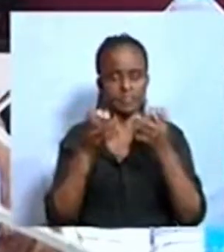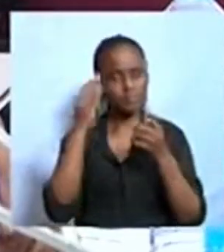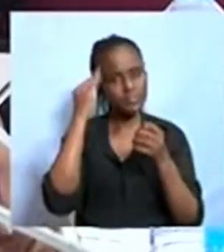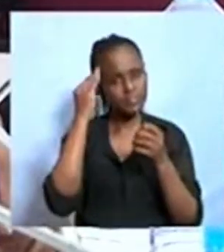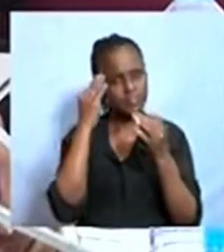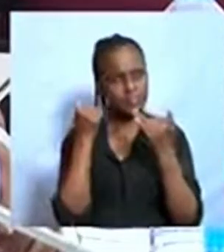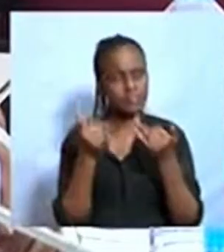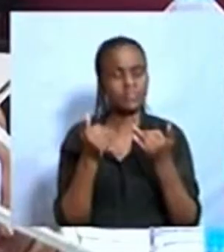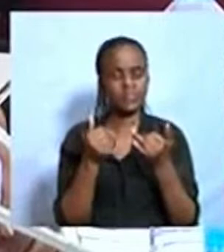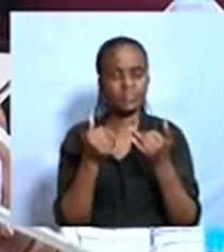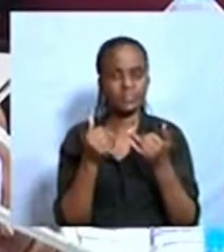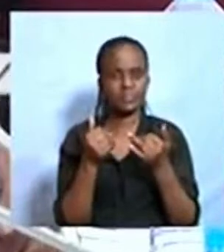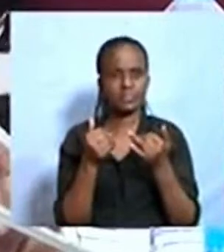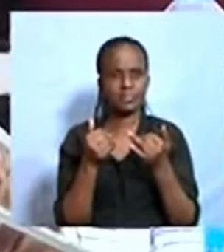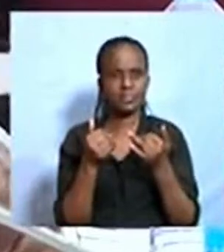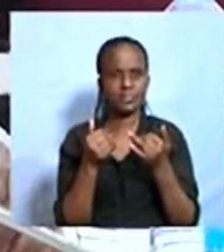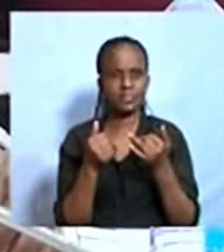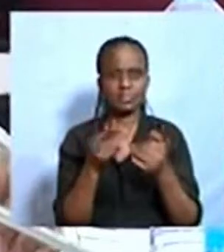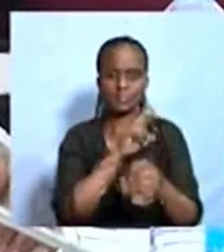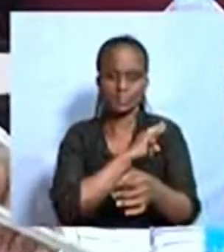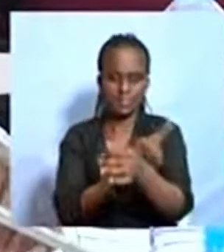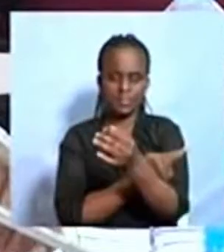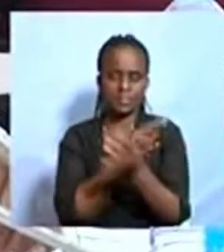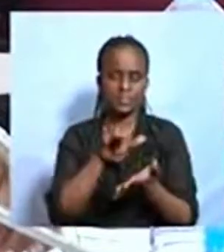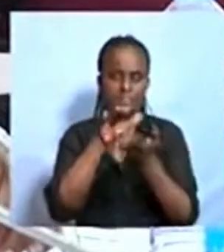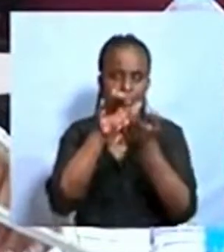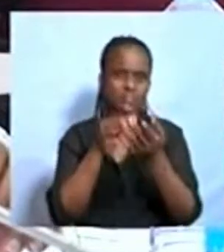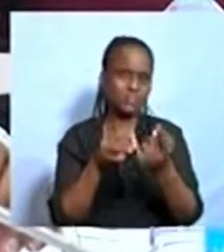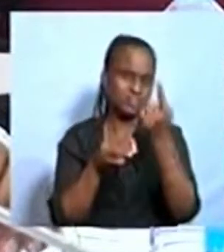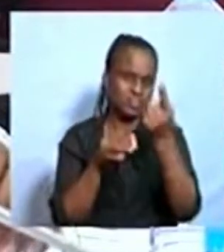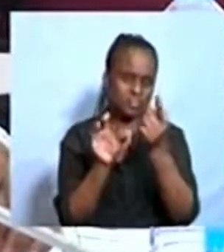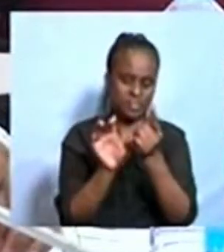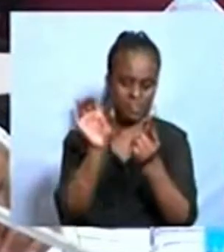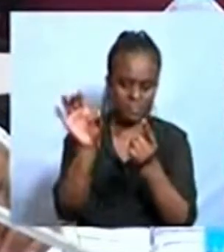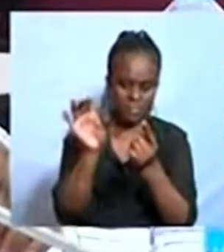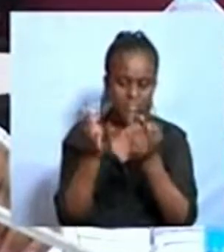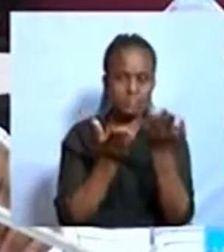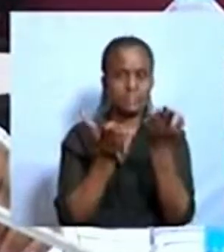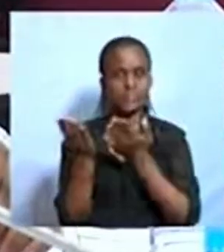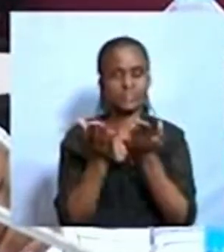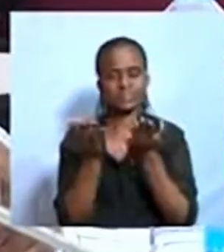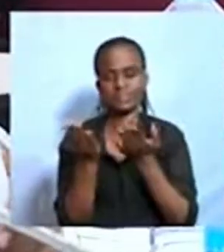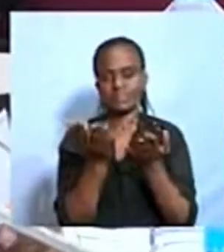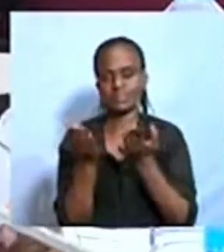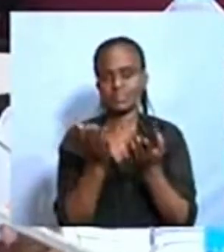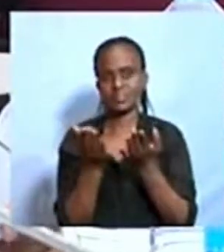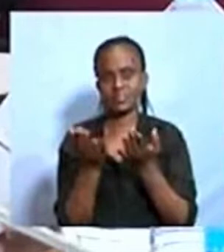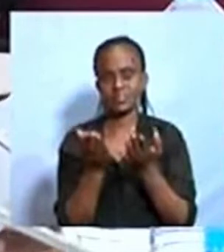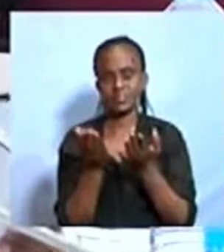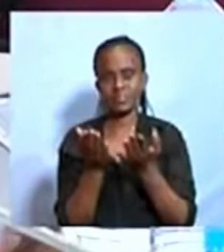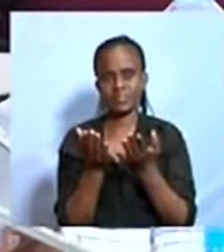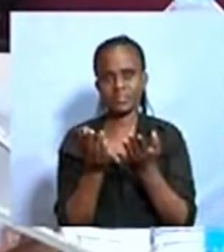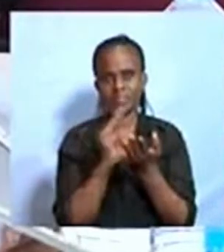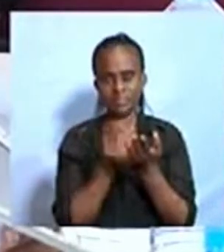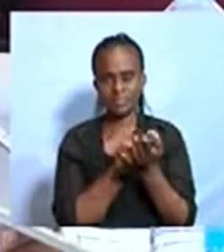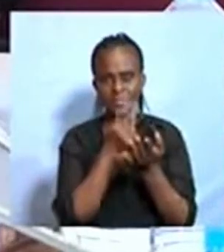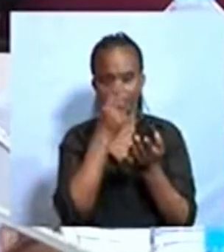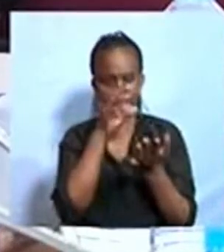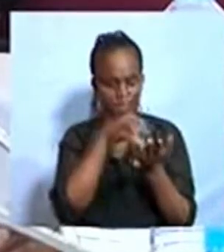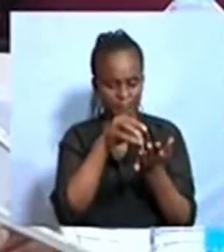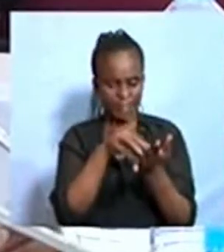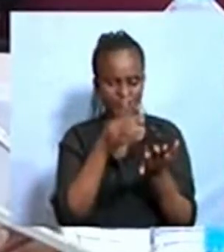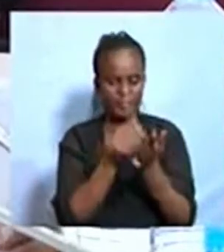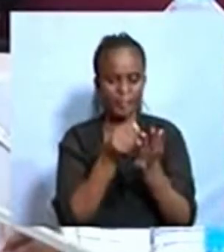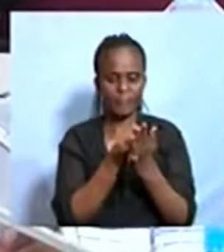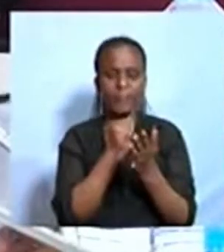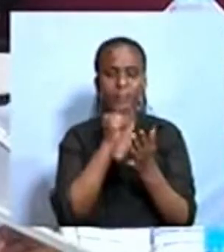that resource allocation is just one piece of service delivery. We've seen cases where this money does